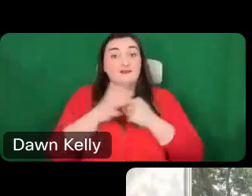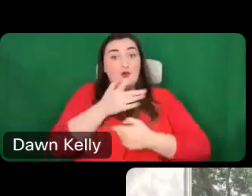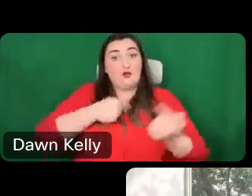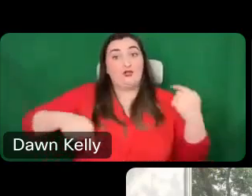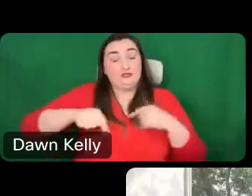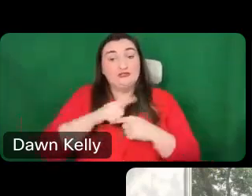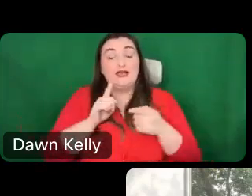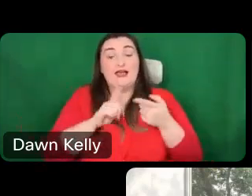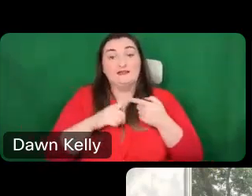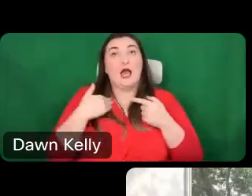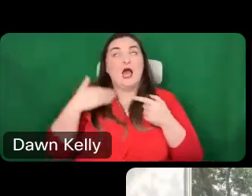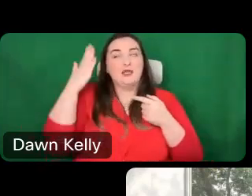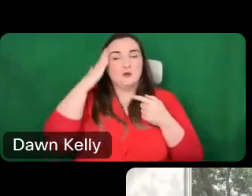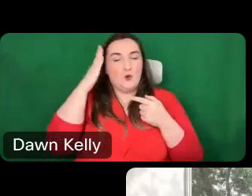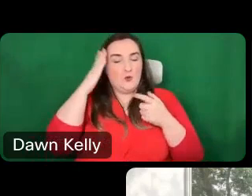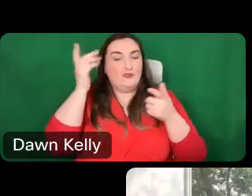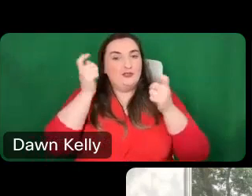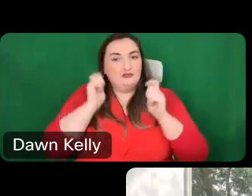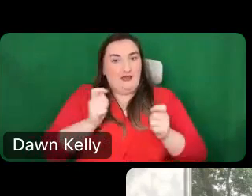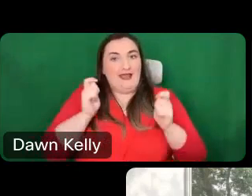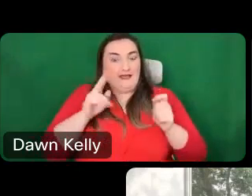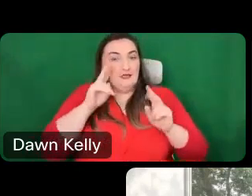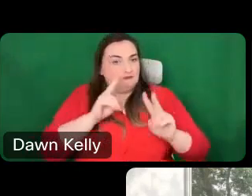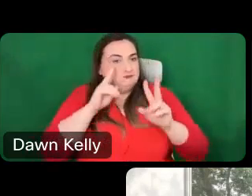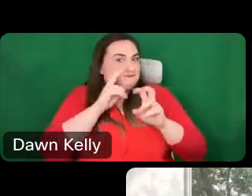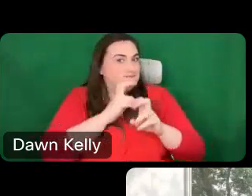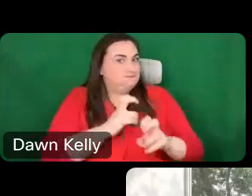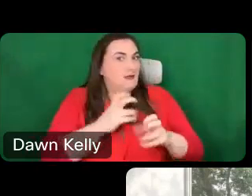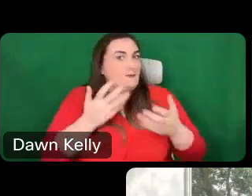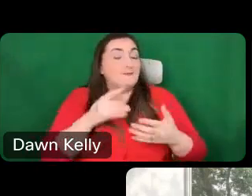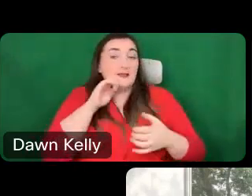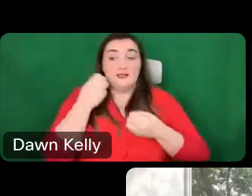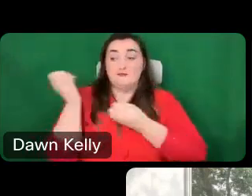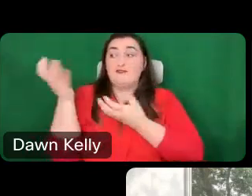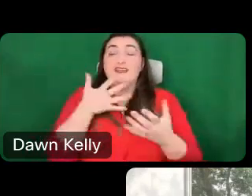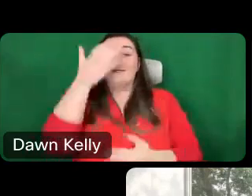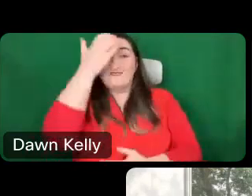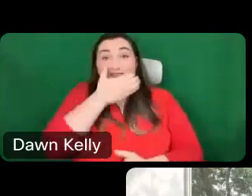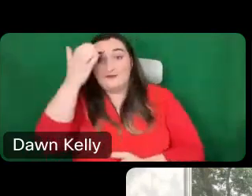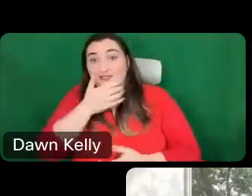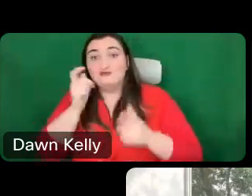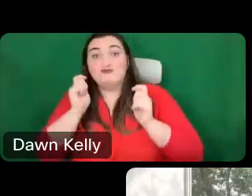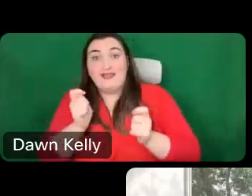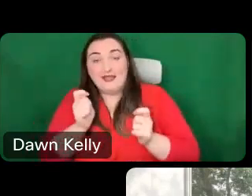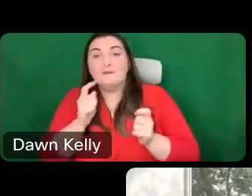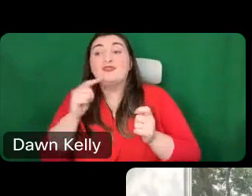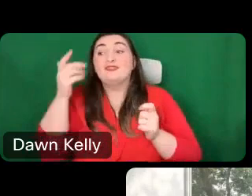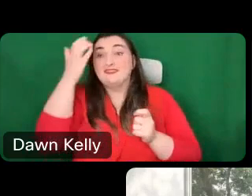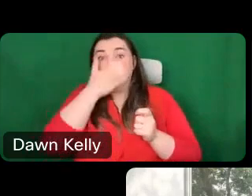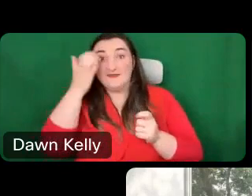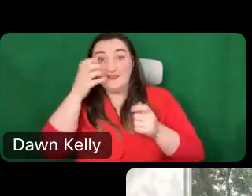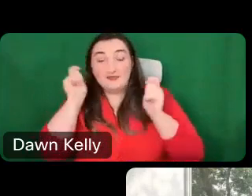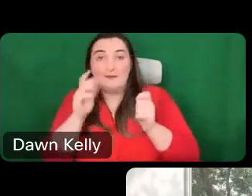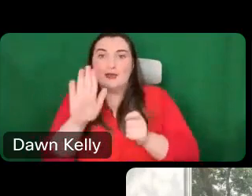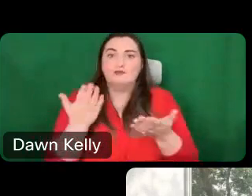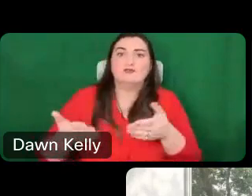and I know the training is being looked at, because we're providing face-to-face training, but the face-to-face training we're providing needs to cover the legislation,